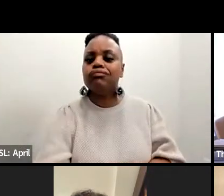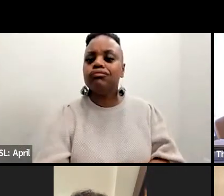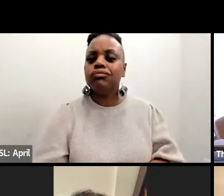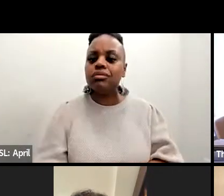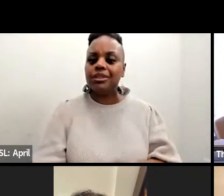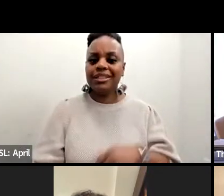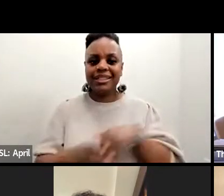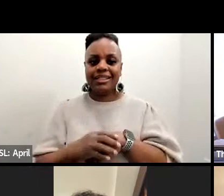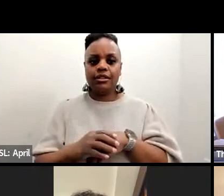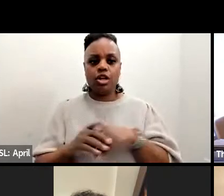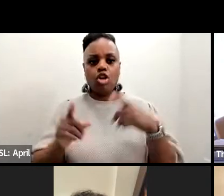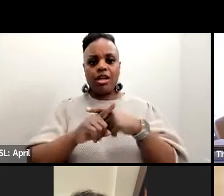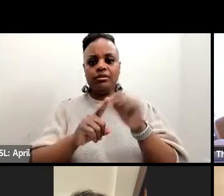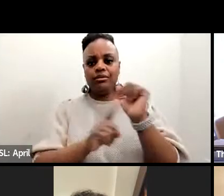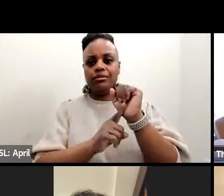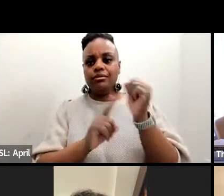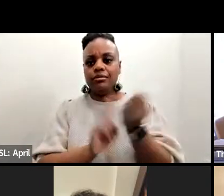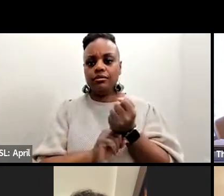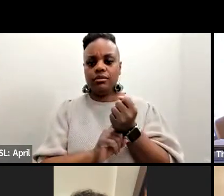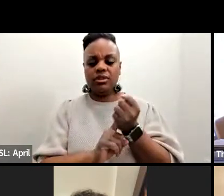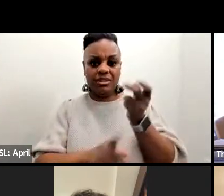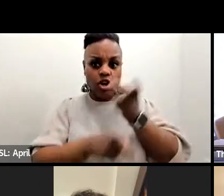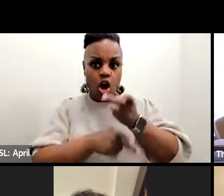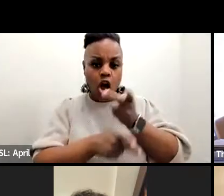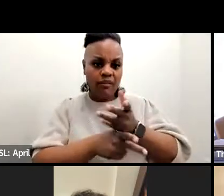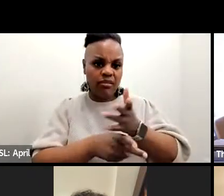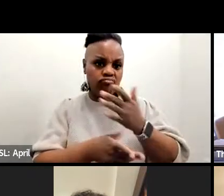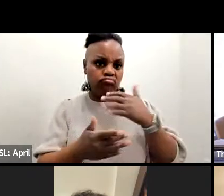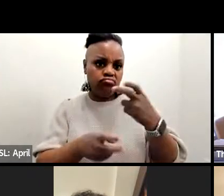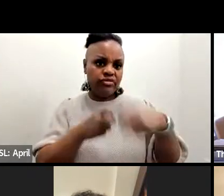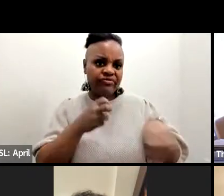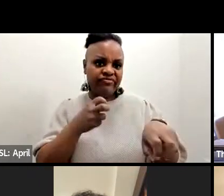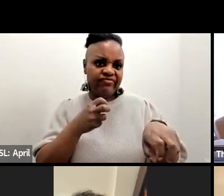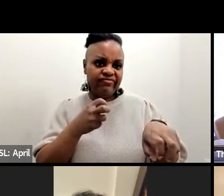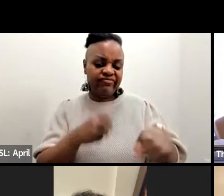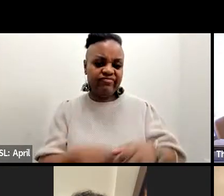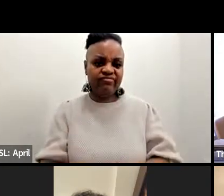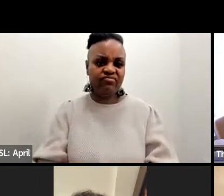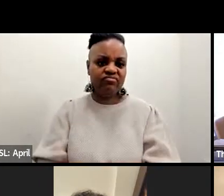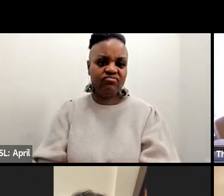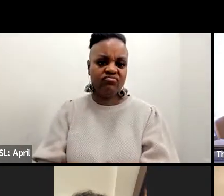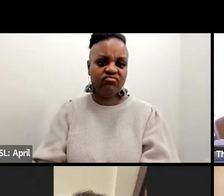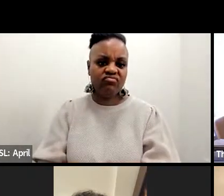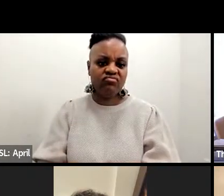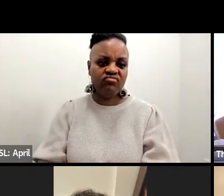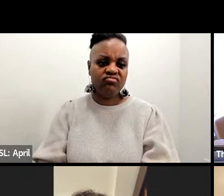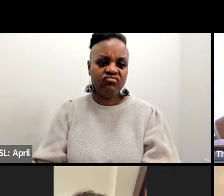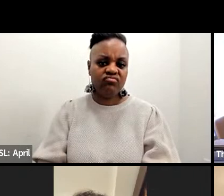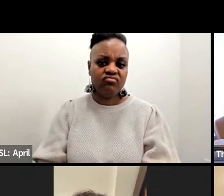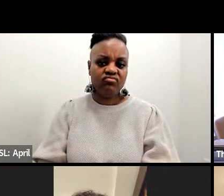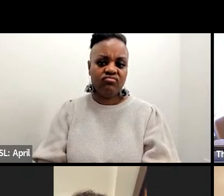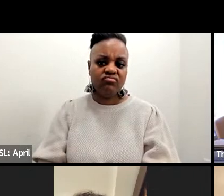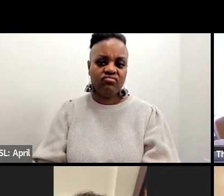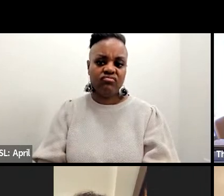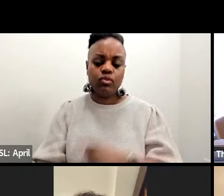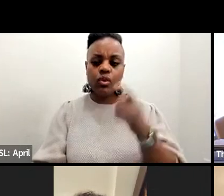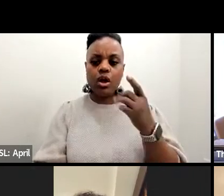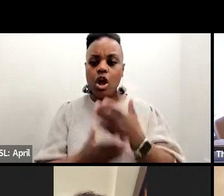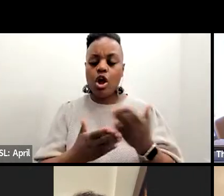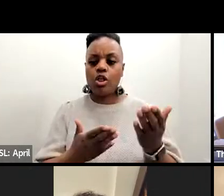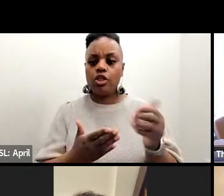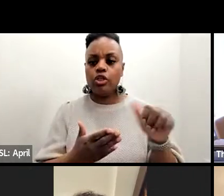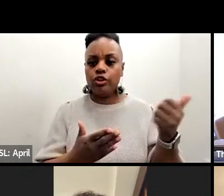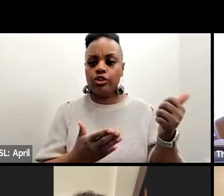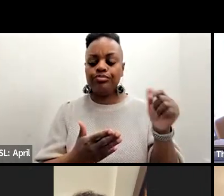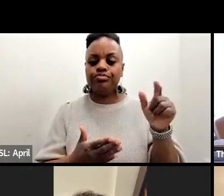one other important implication that I think Amr mentioned, right? The Brotherhood, again,